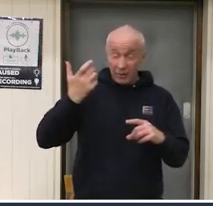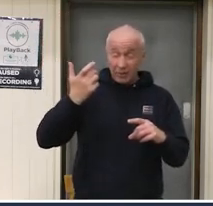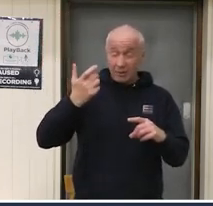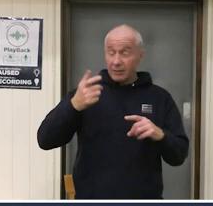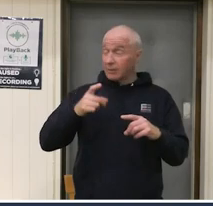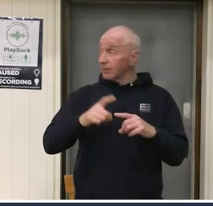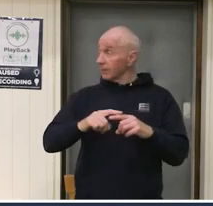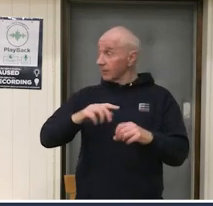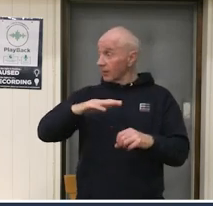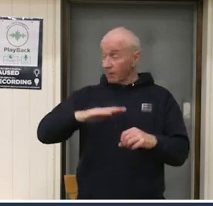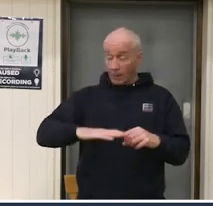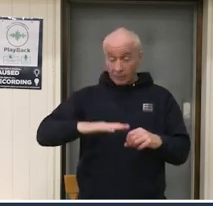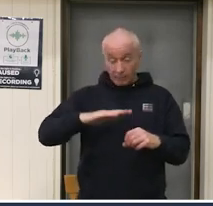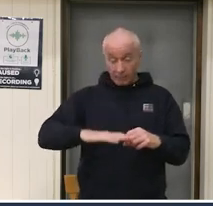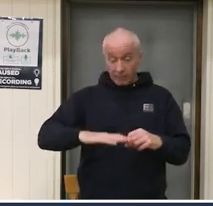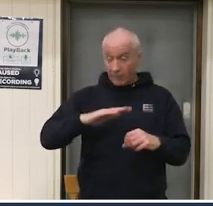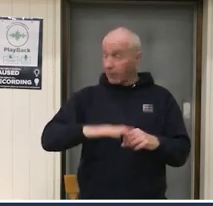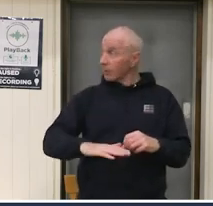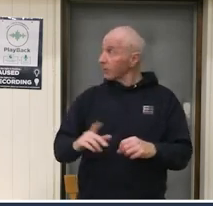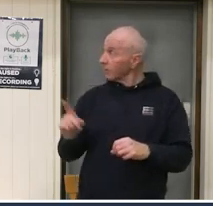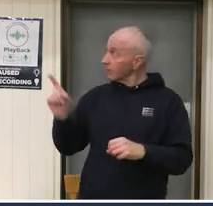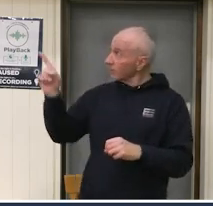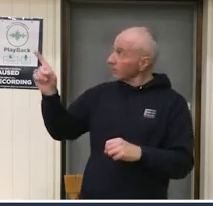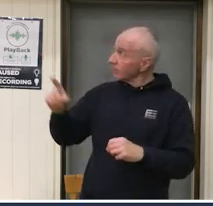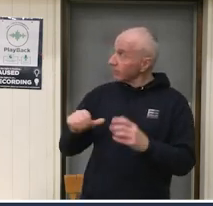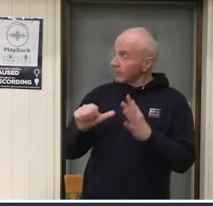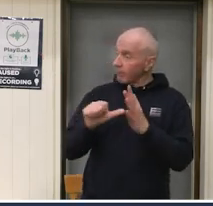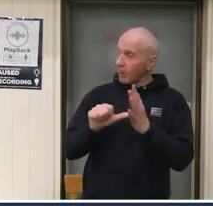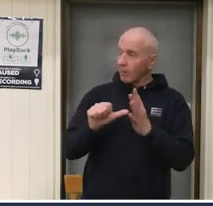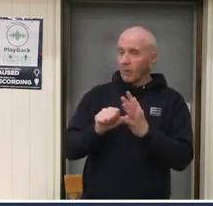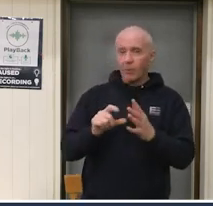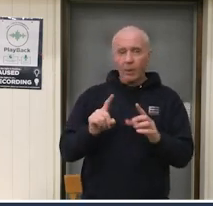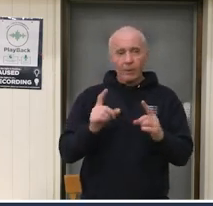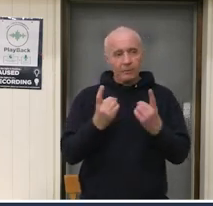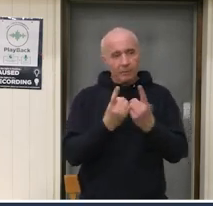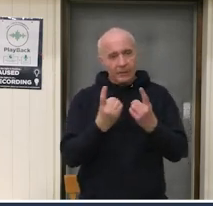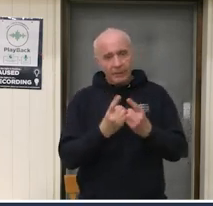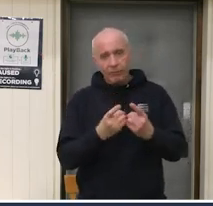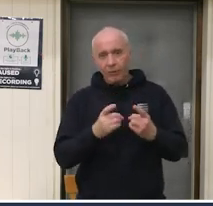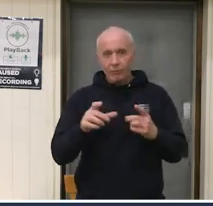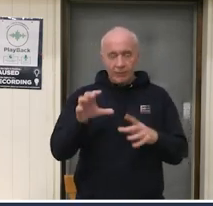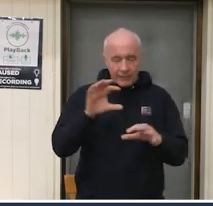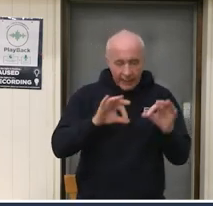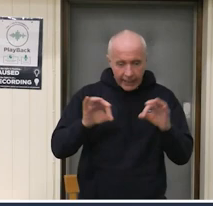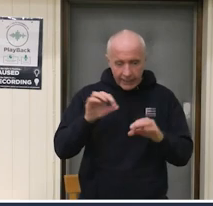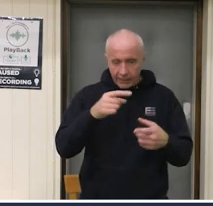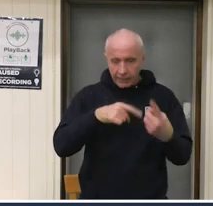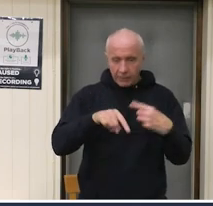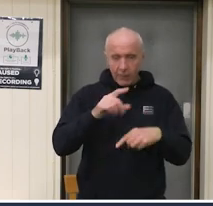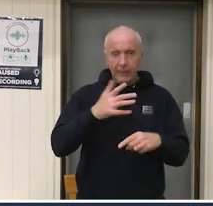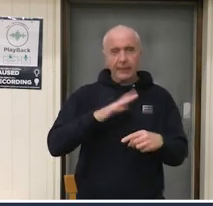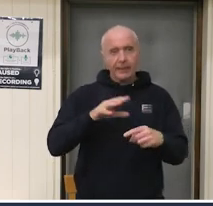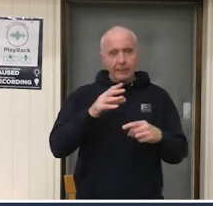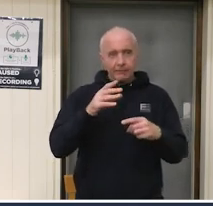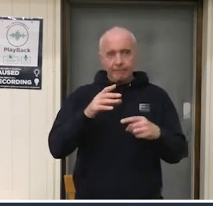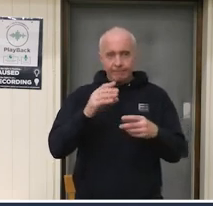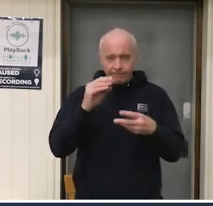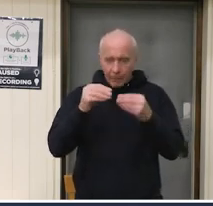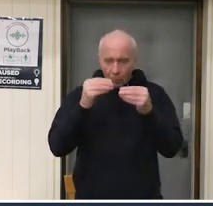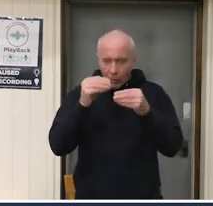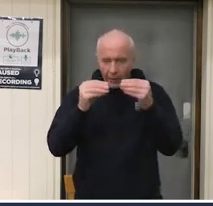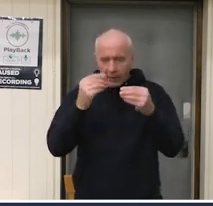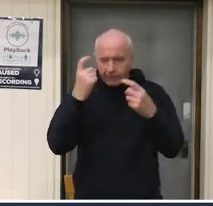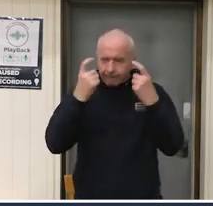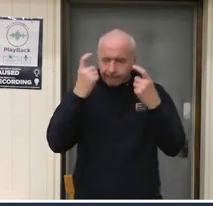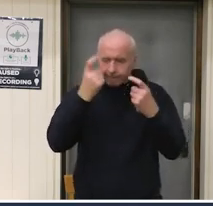the bottom here, the biggest issues with materials, science, and everything that we need to solve in order to get it to work. But